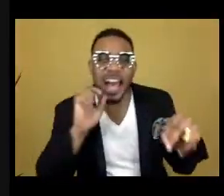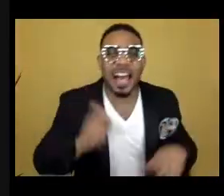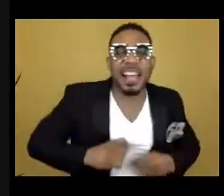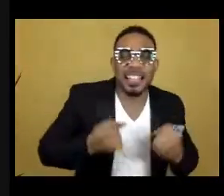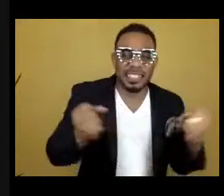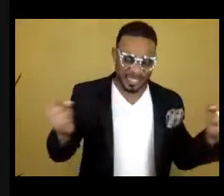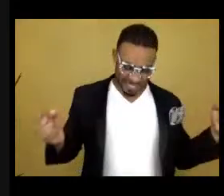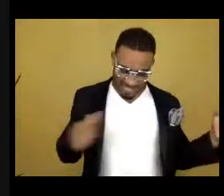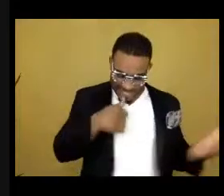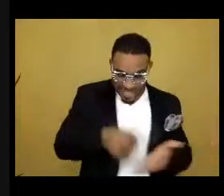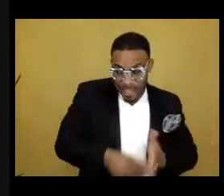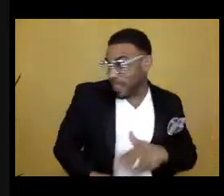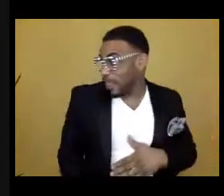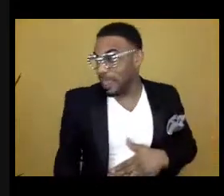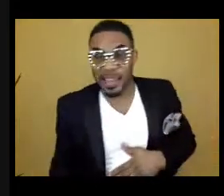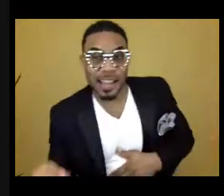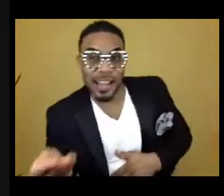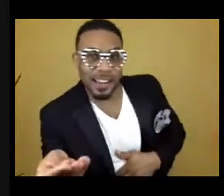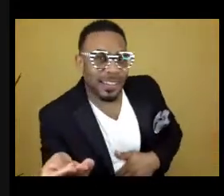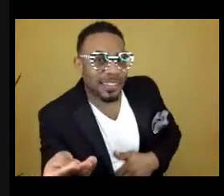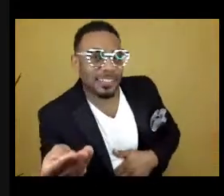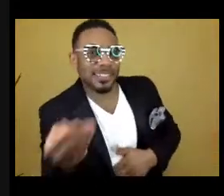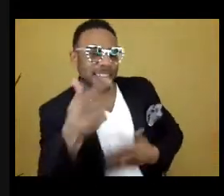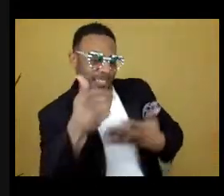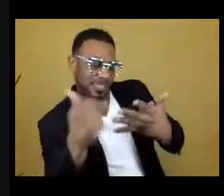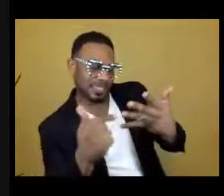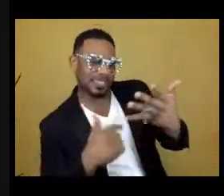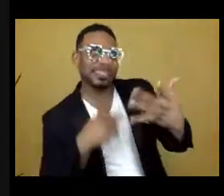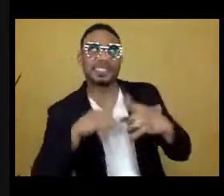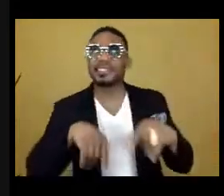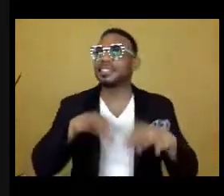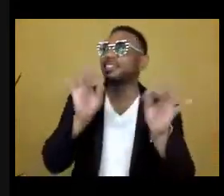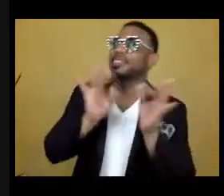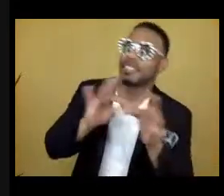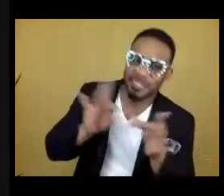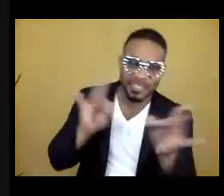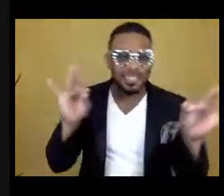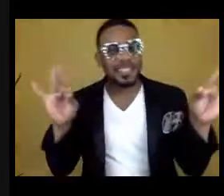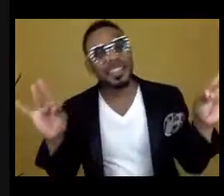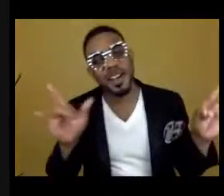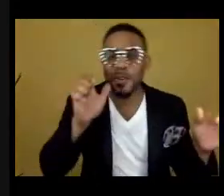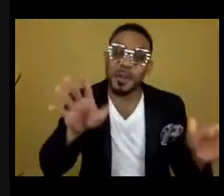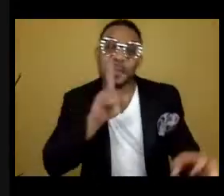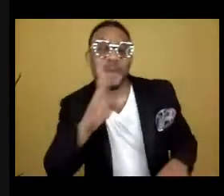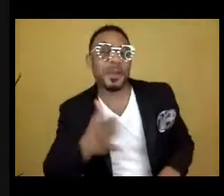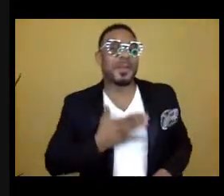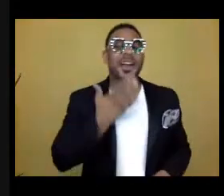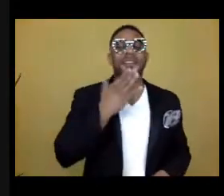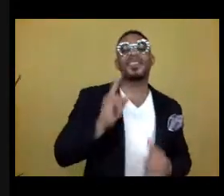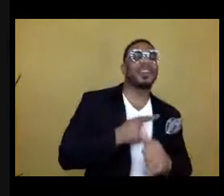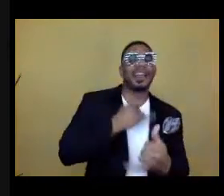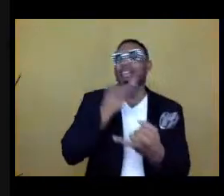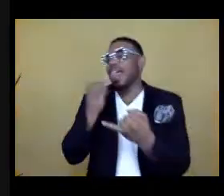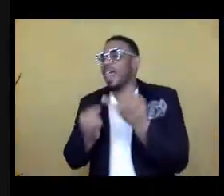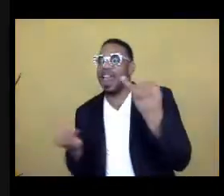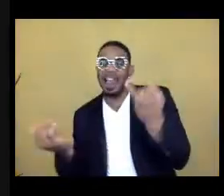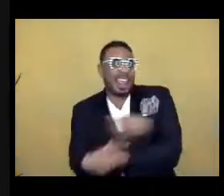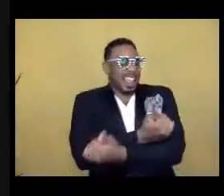this letter of all the things I can't say. Want you to be my first, my last, my ending